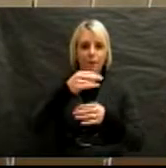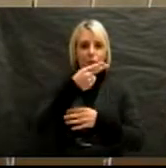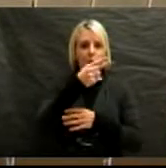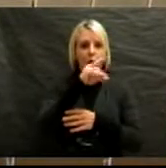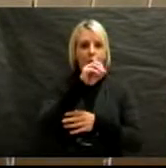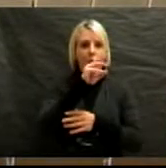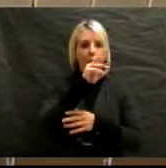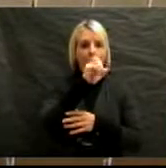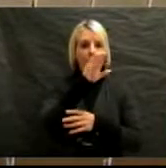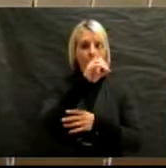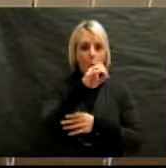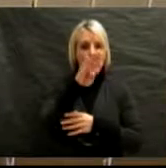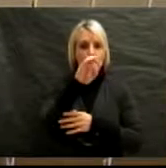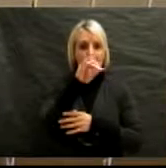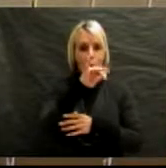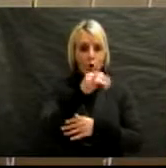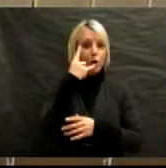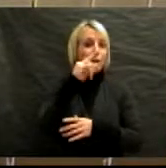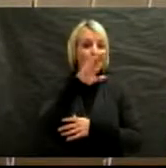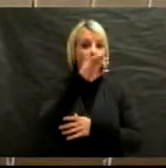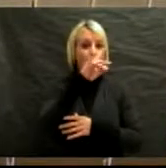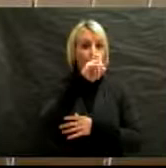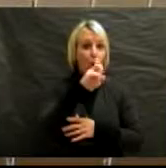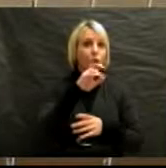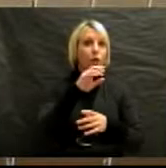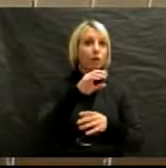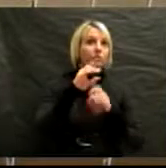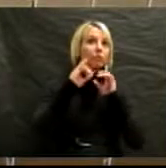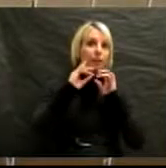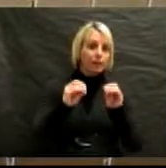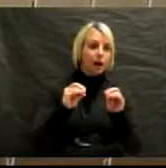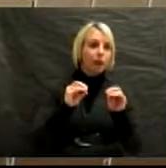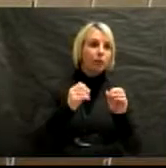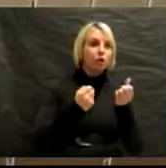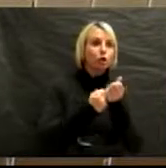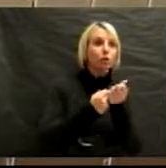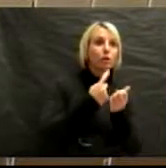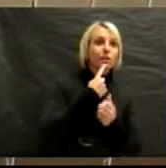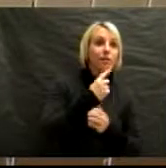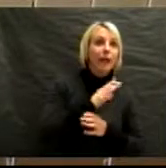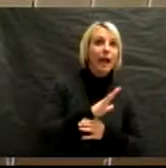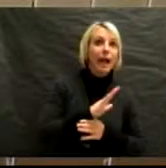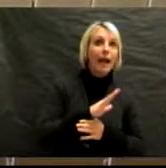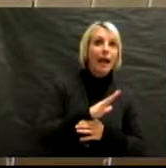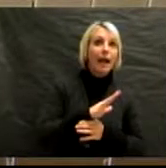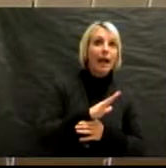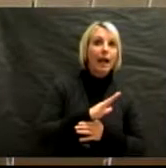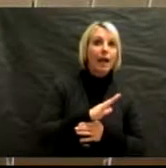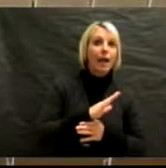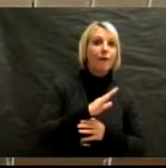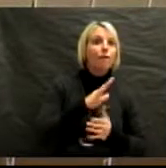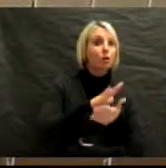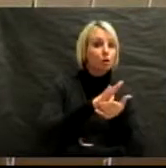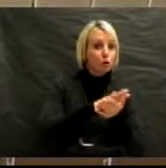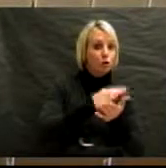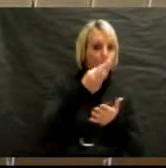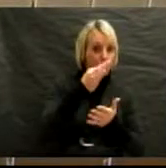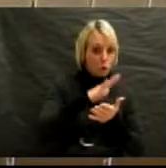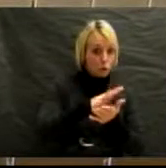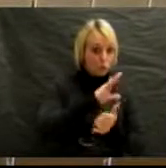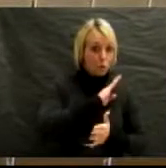Hearing none, all those in favor of Howard Bodie as clerk of the Faribault School Board signify by saying aye. Aye. Opposed, same